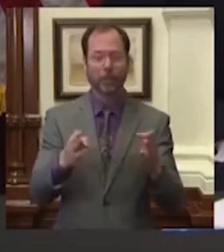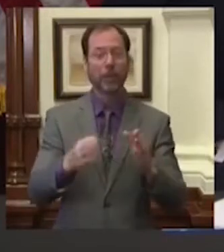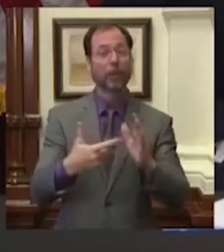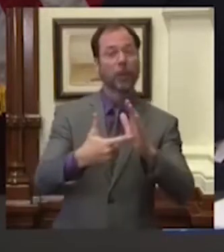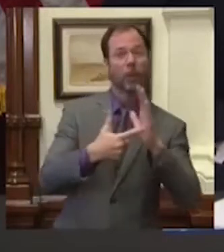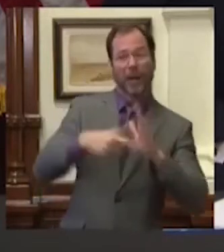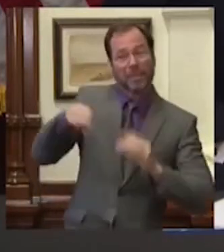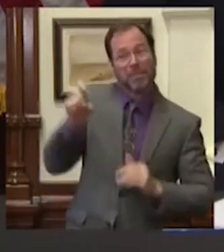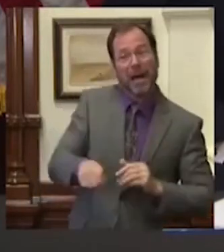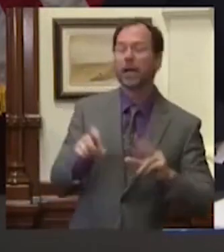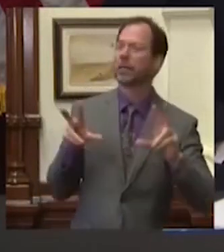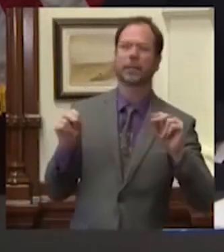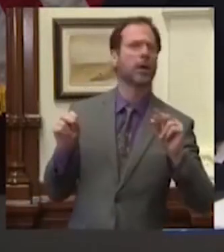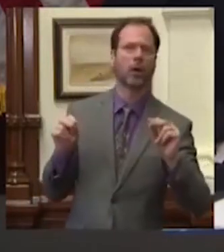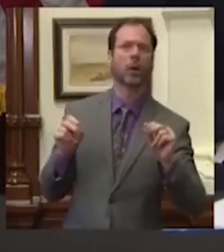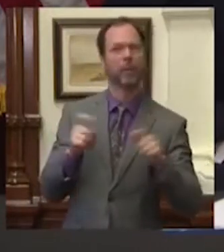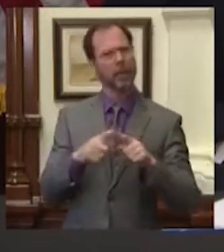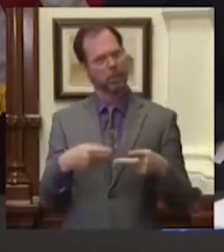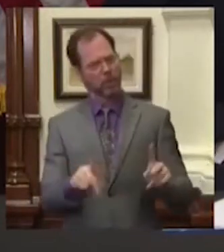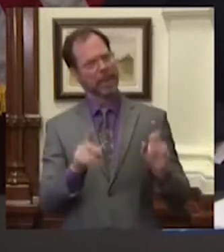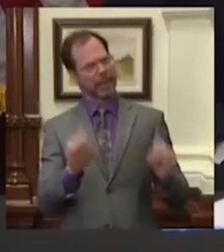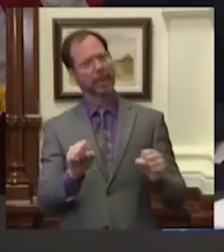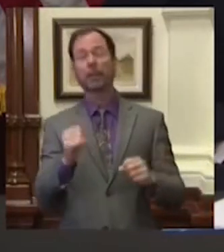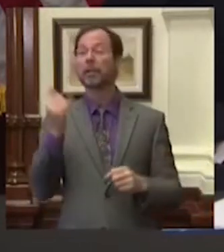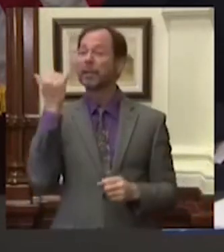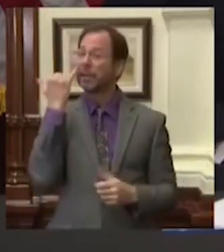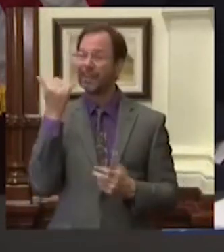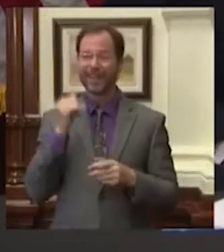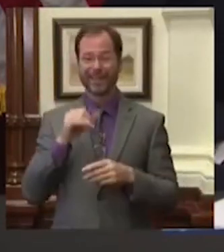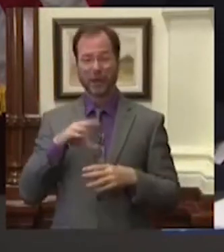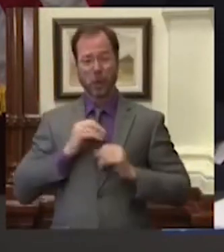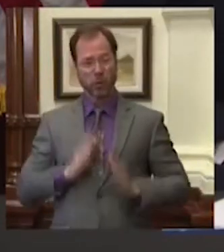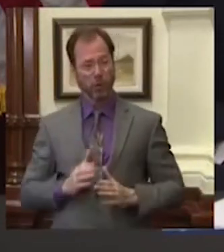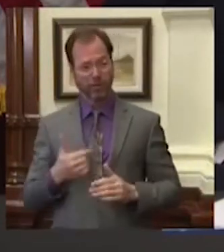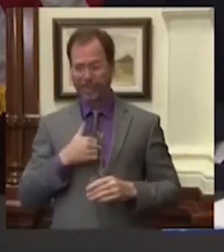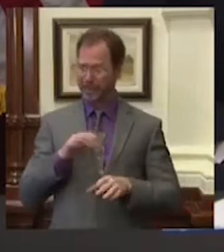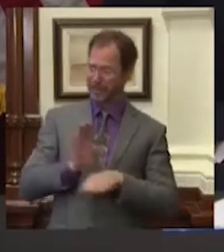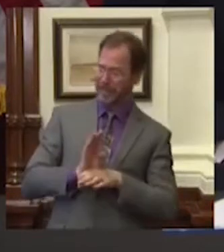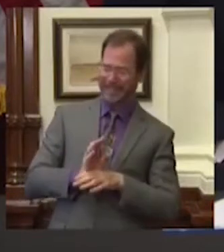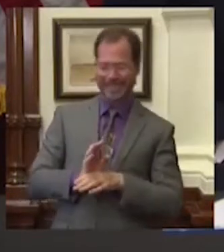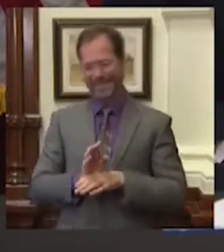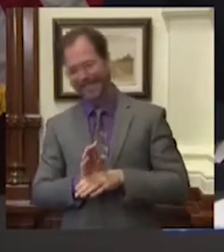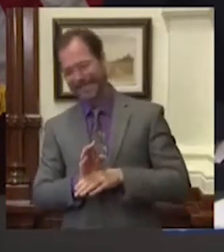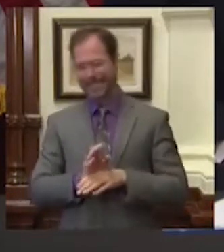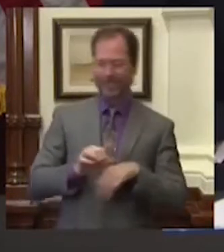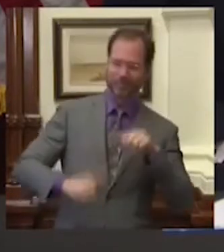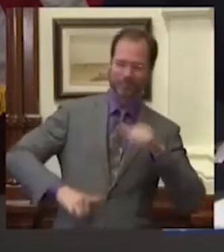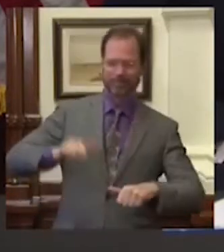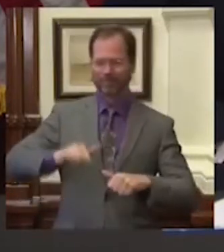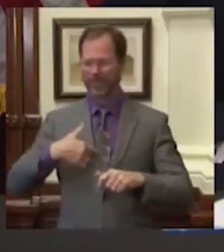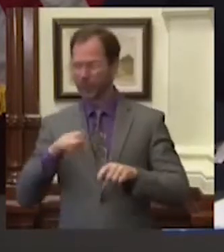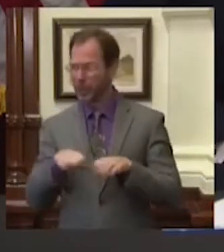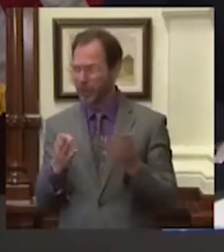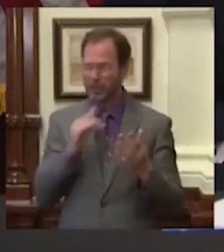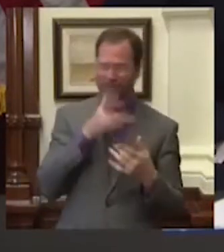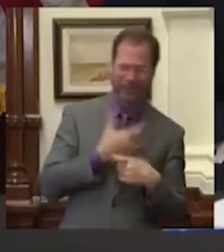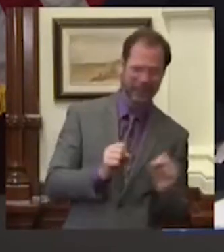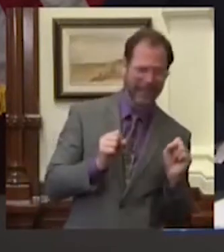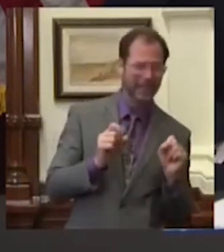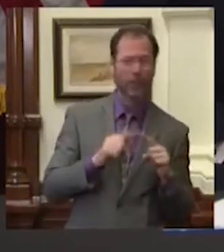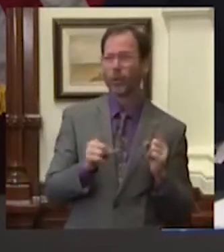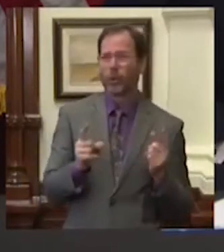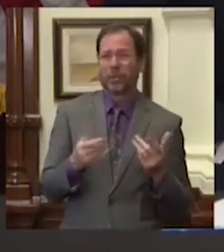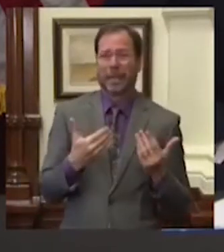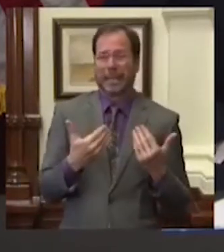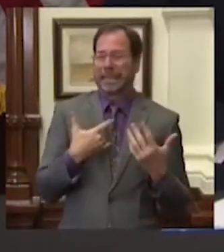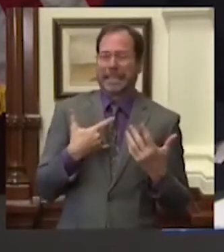require them to do so. If a business owner feels unsafe opening at this time, or for other reasons doesn't want